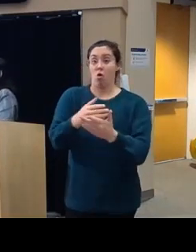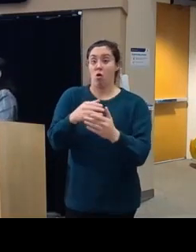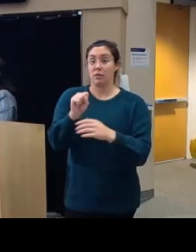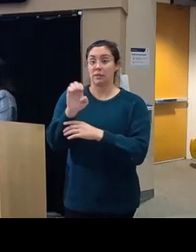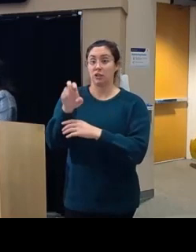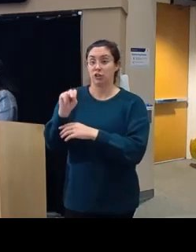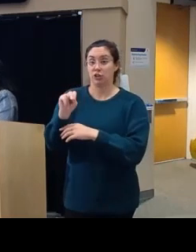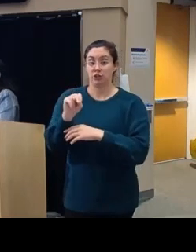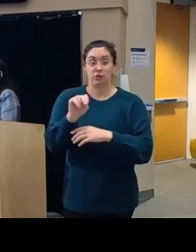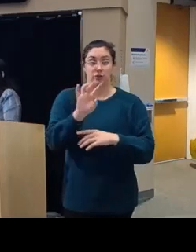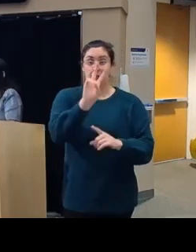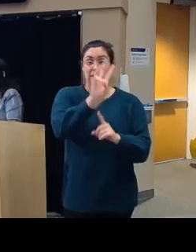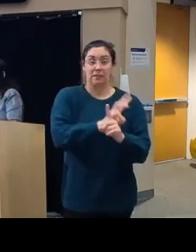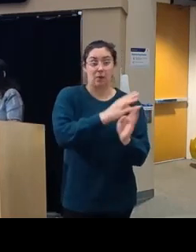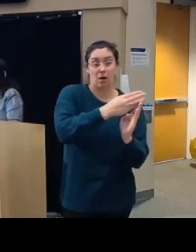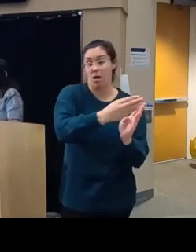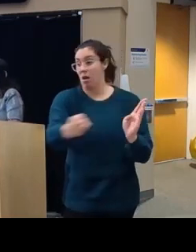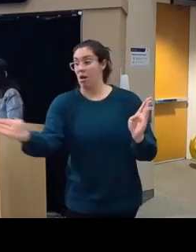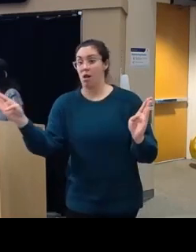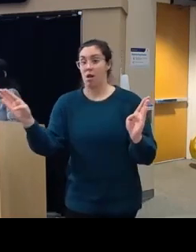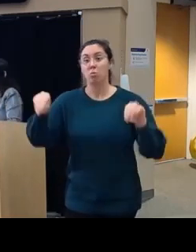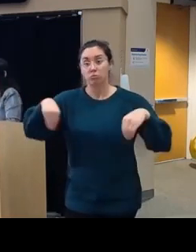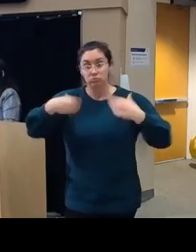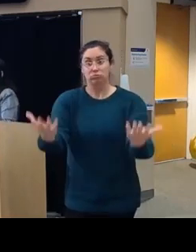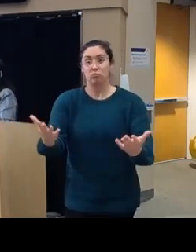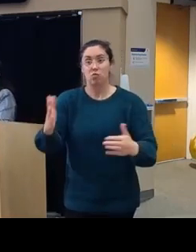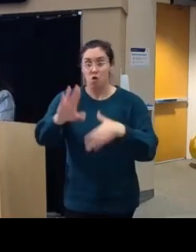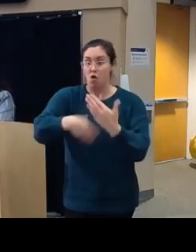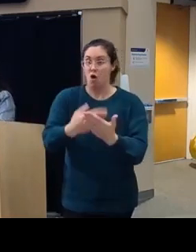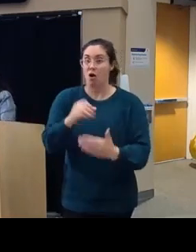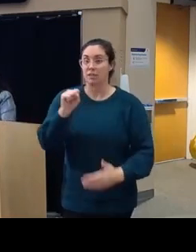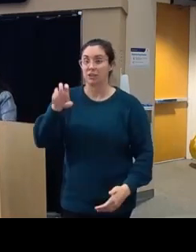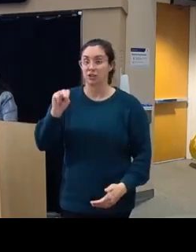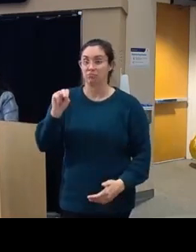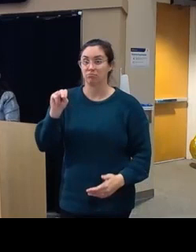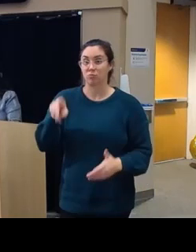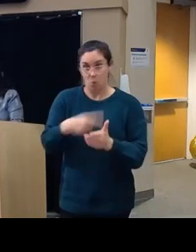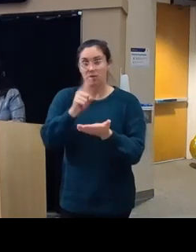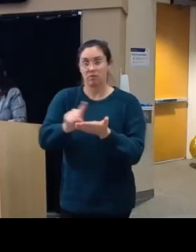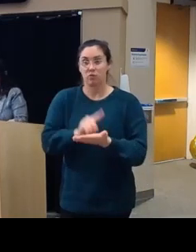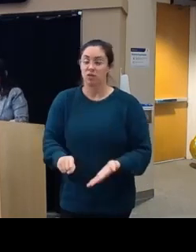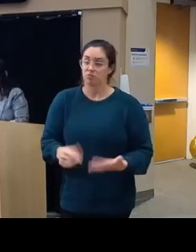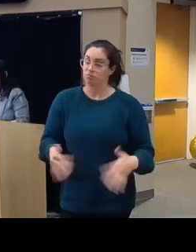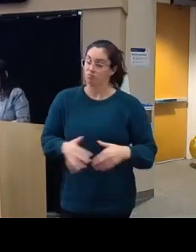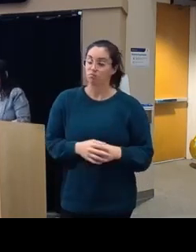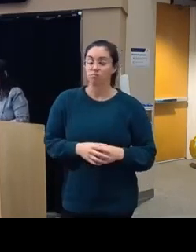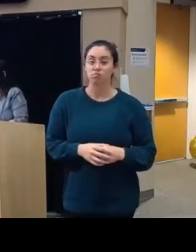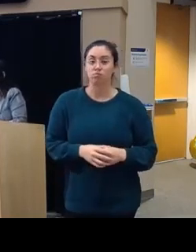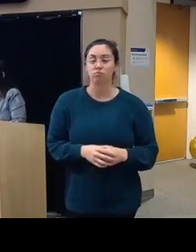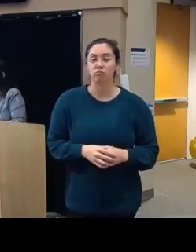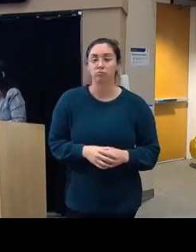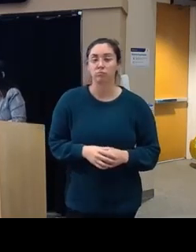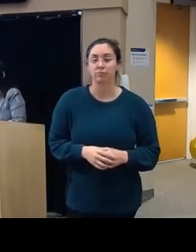sites across 6 months delivered all of the sessions, or at least one per week, which was our minimum. So that's kind of